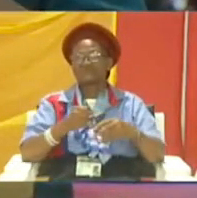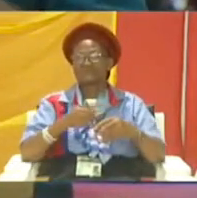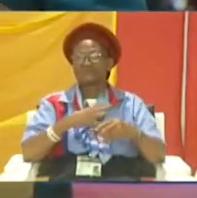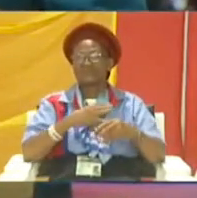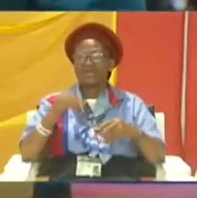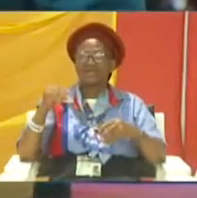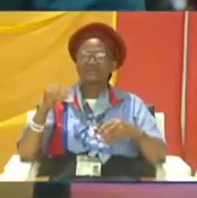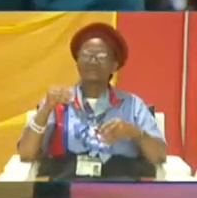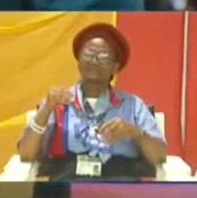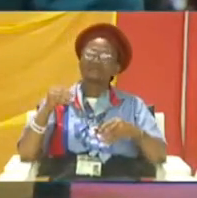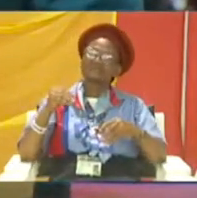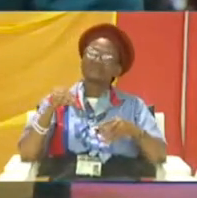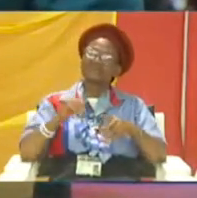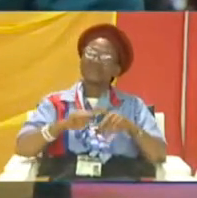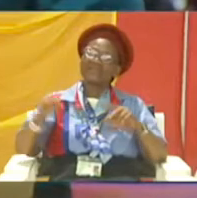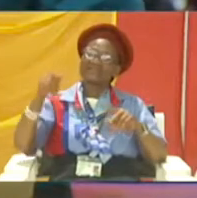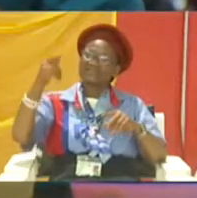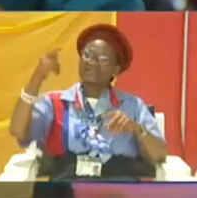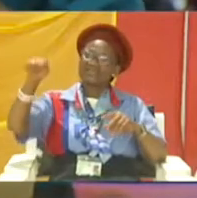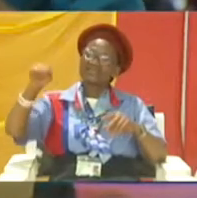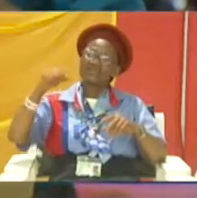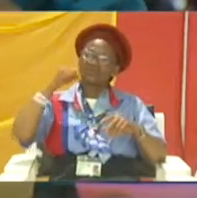But the woman got it back.